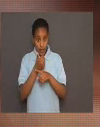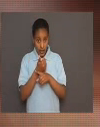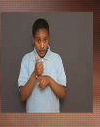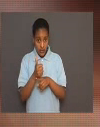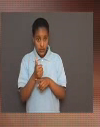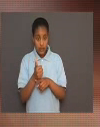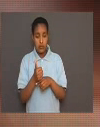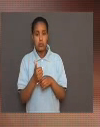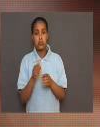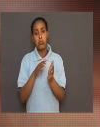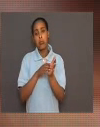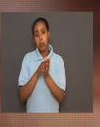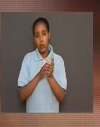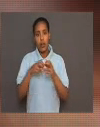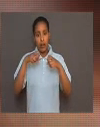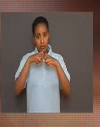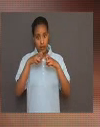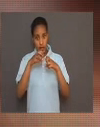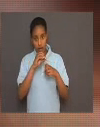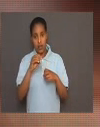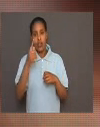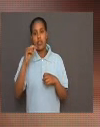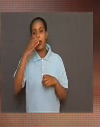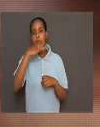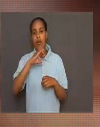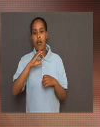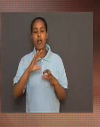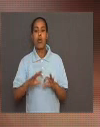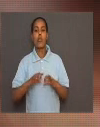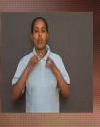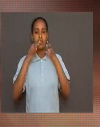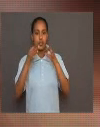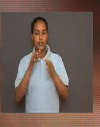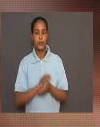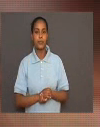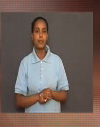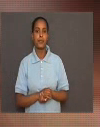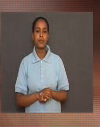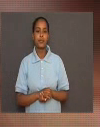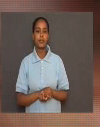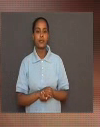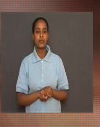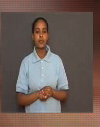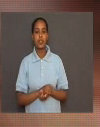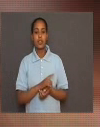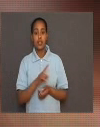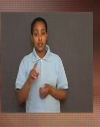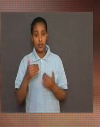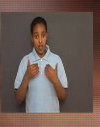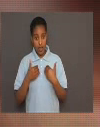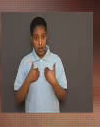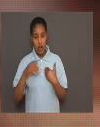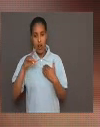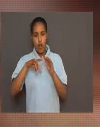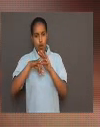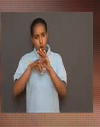Non-metals are poor electrical and thermal conductors. They often have